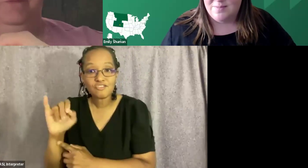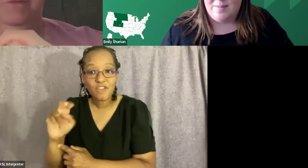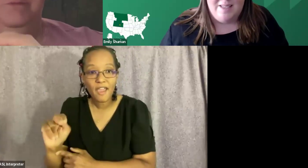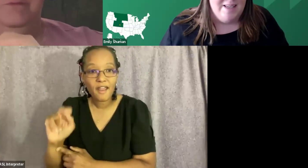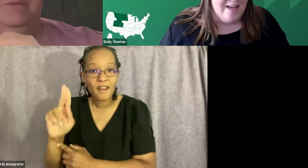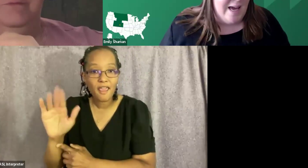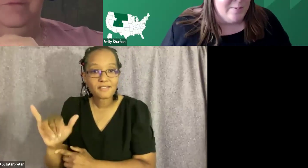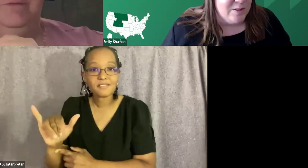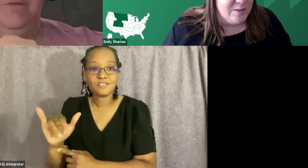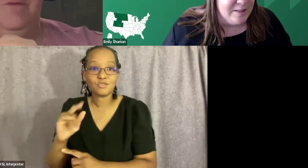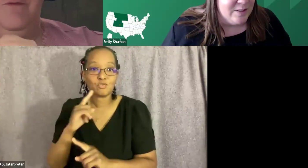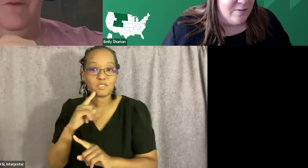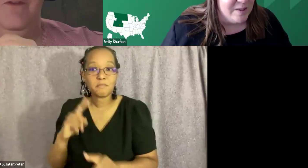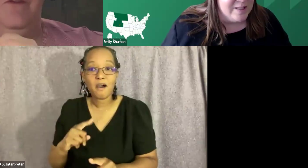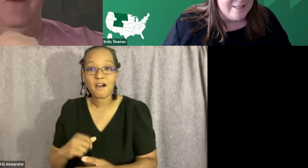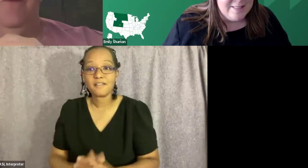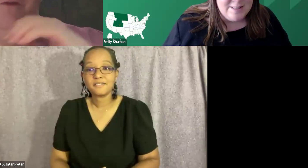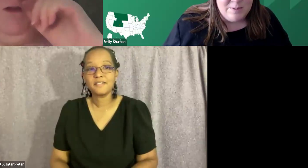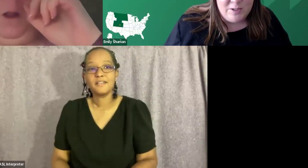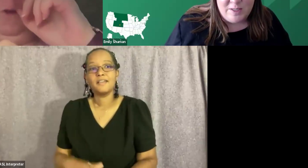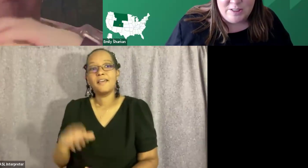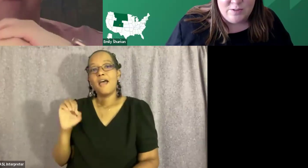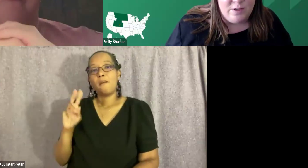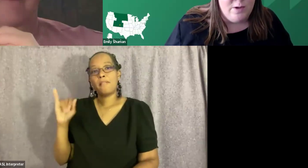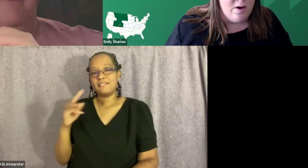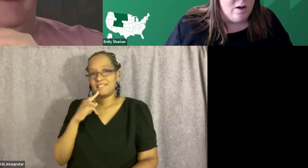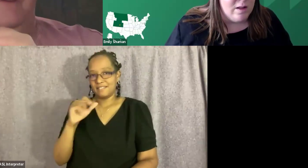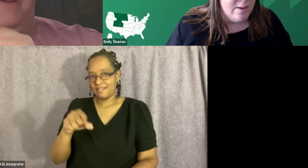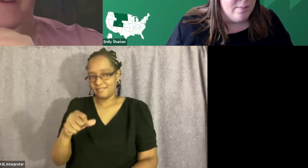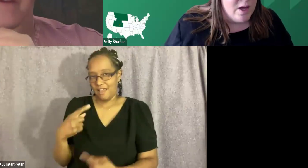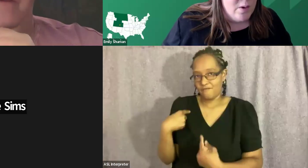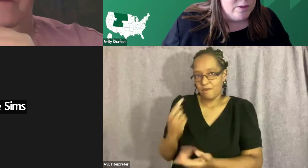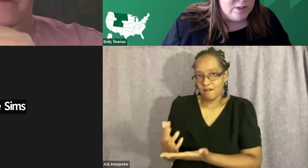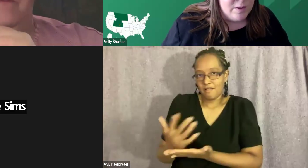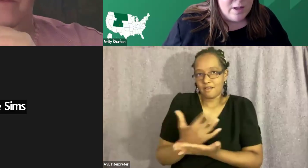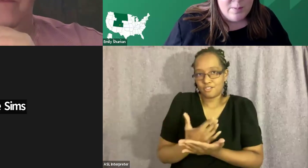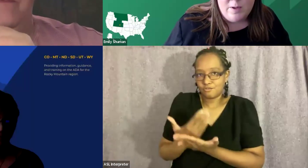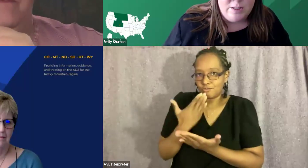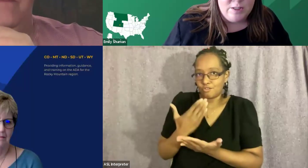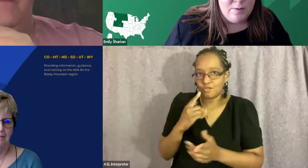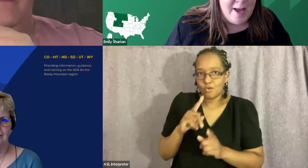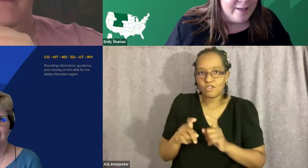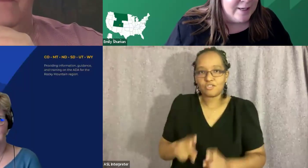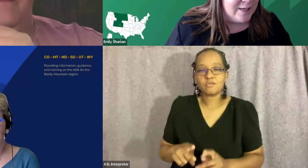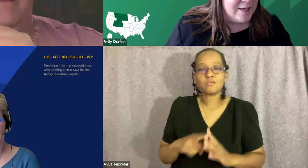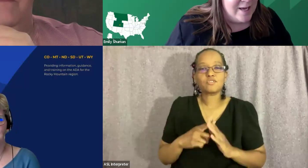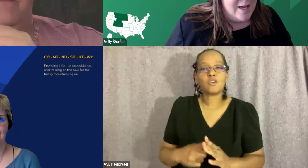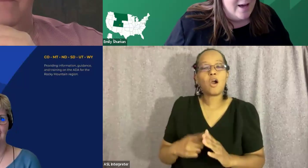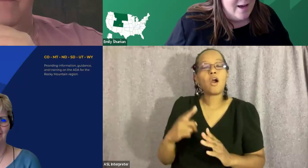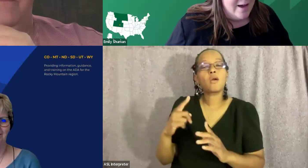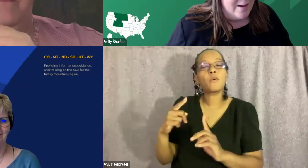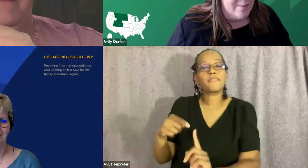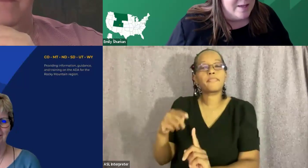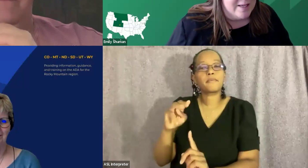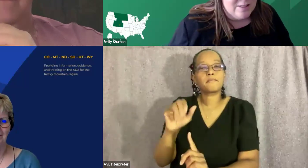answer. Absolutely. So I've been collecting some good questions for you all. We'll start with a couple of questions for Maggie.